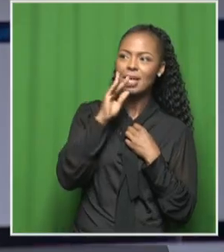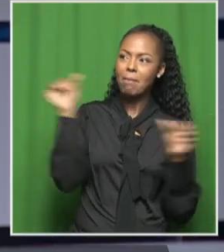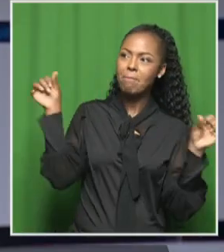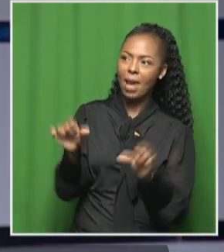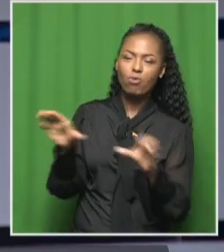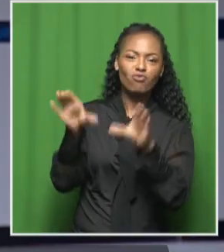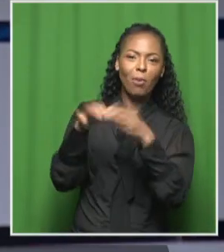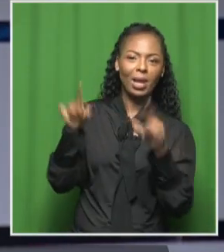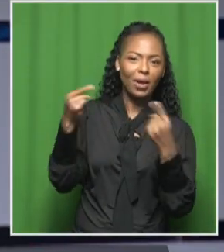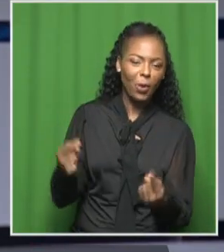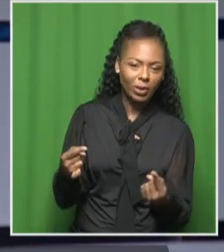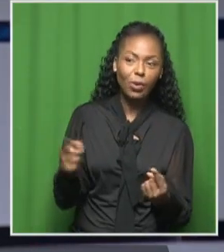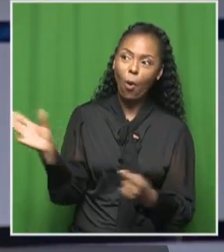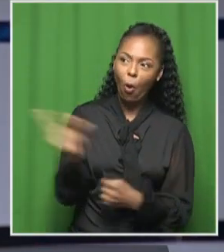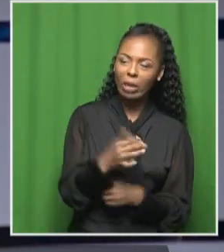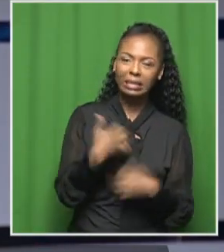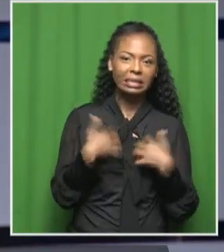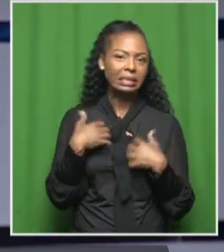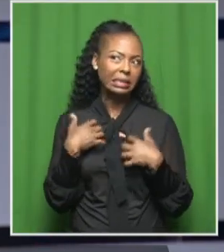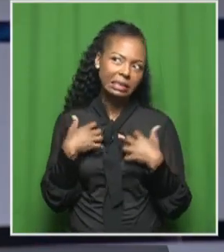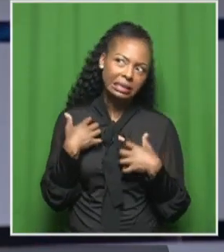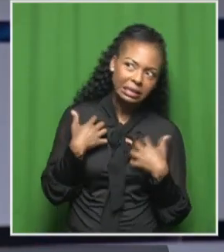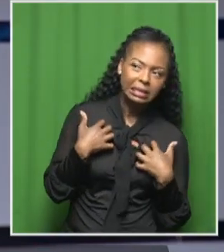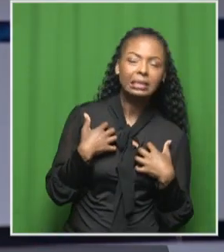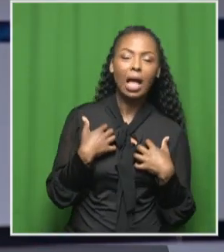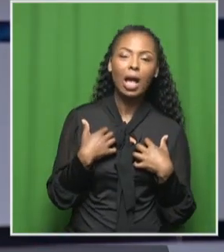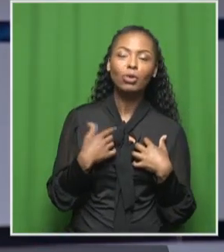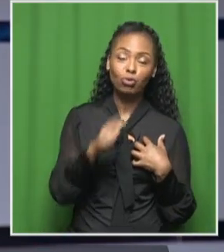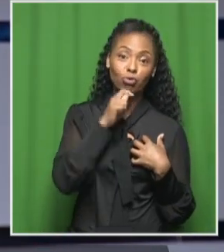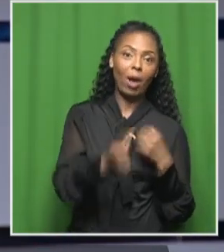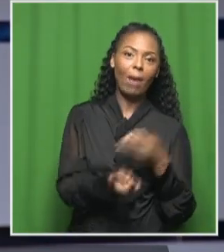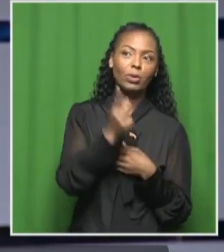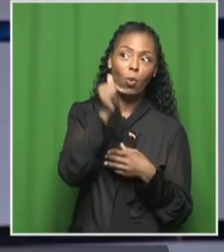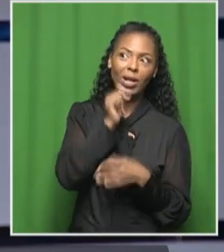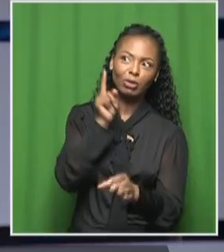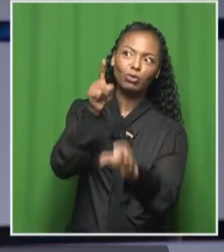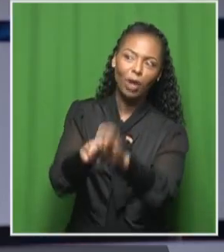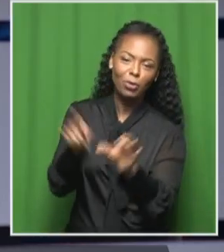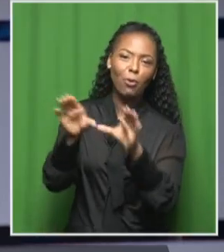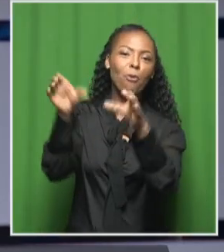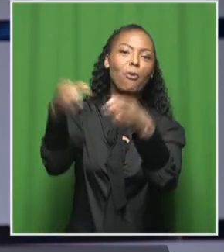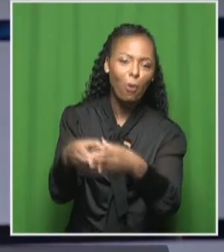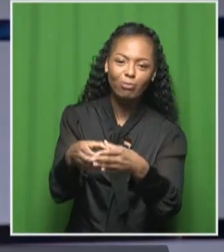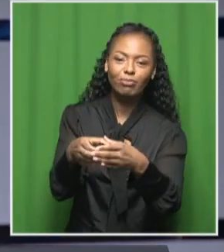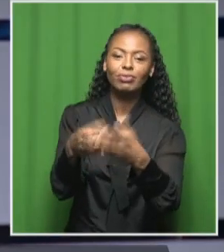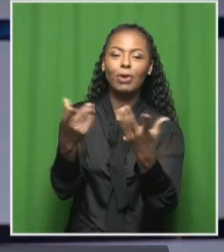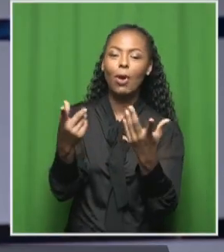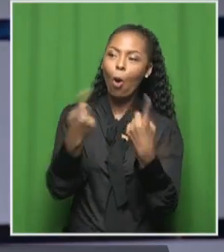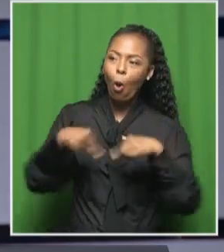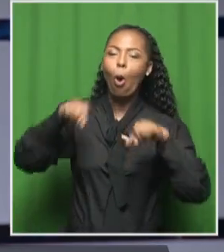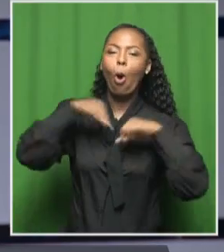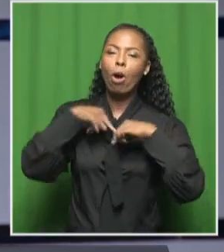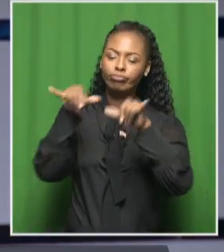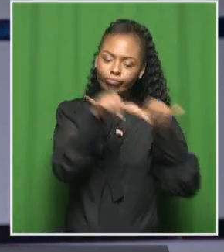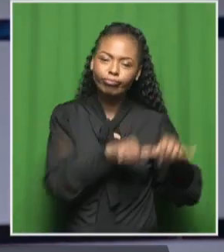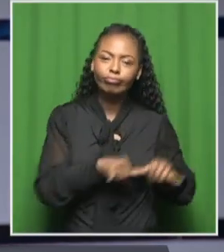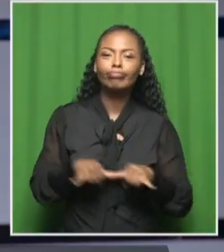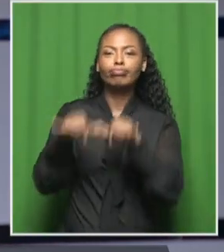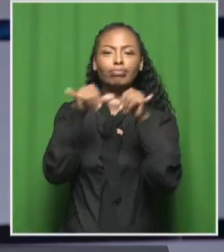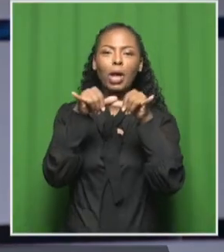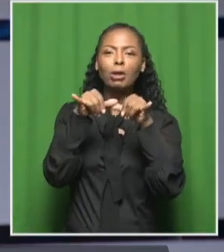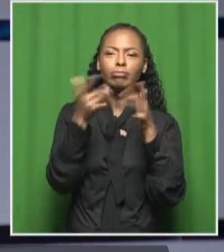But originally, that's what happened. And when I joined the group, Ralph and I we just connected and just became great friends.